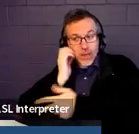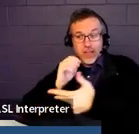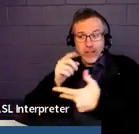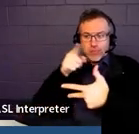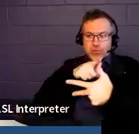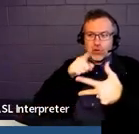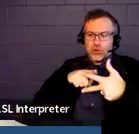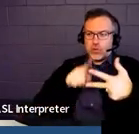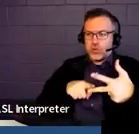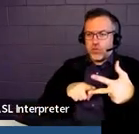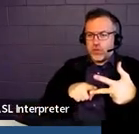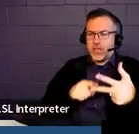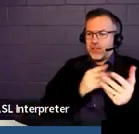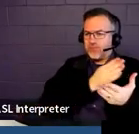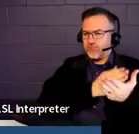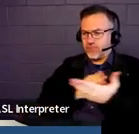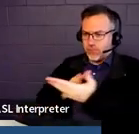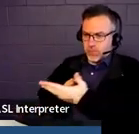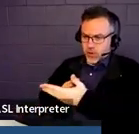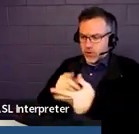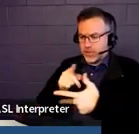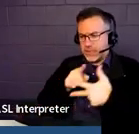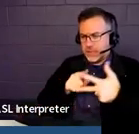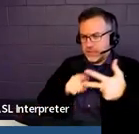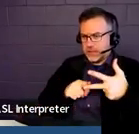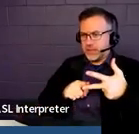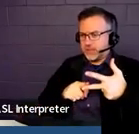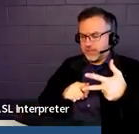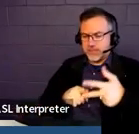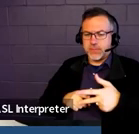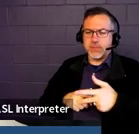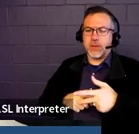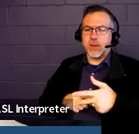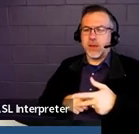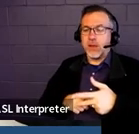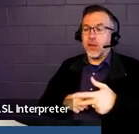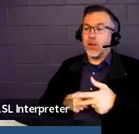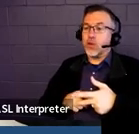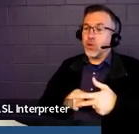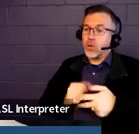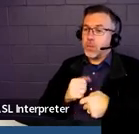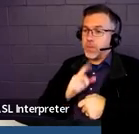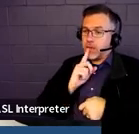these three aspects in a metered way to ensure that